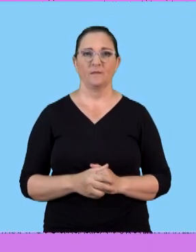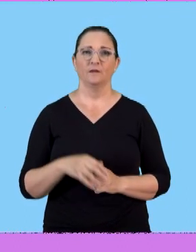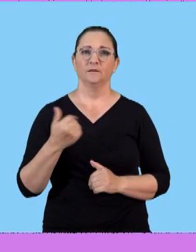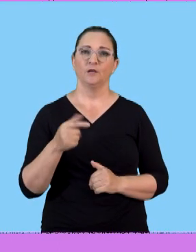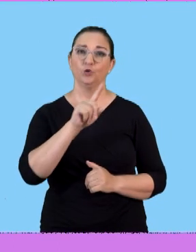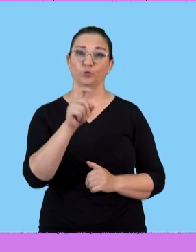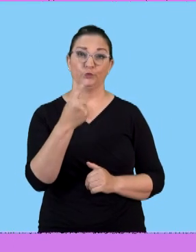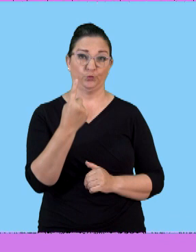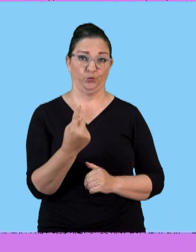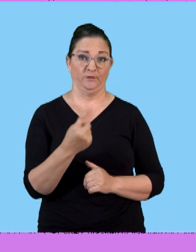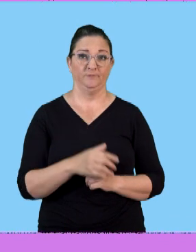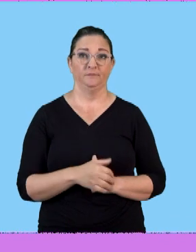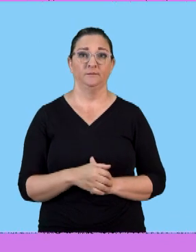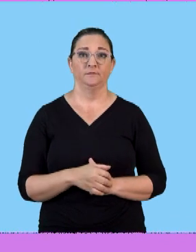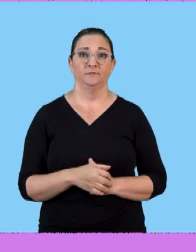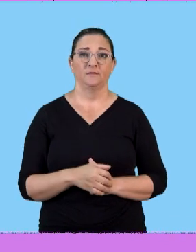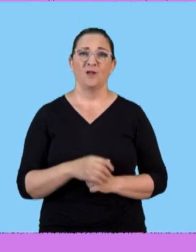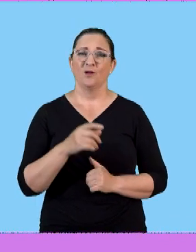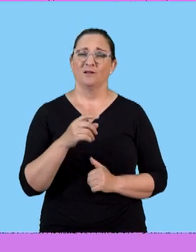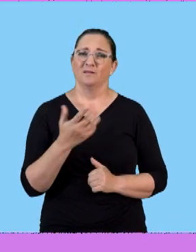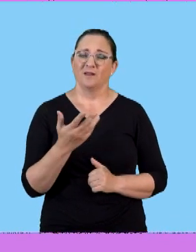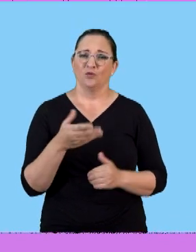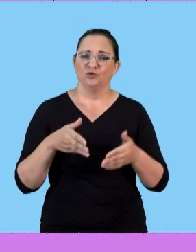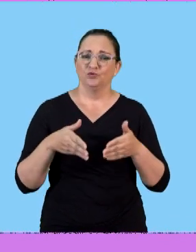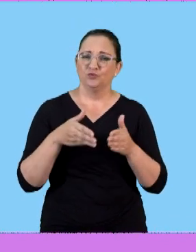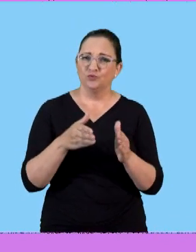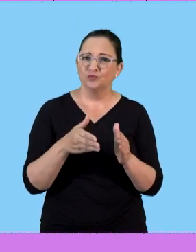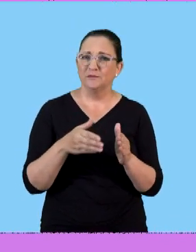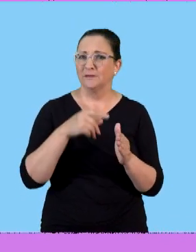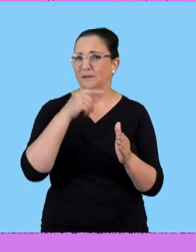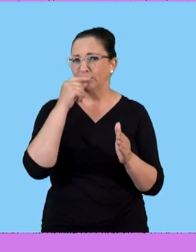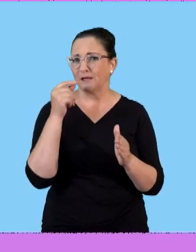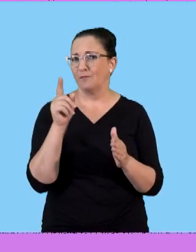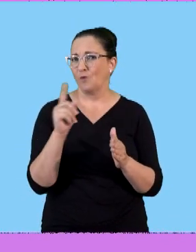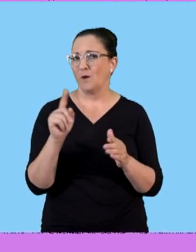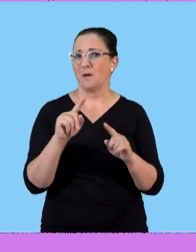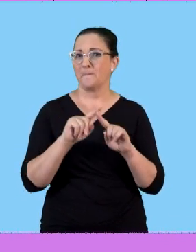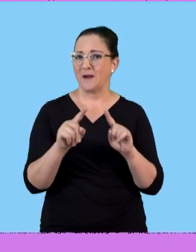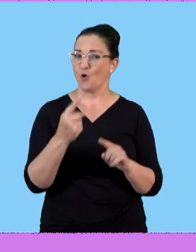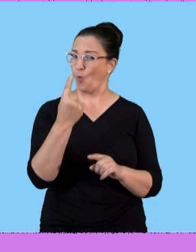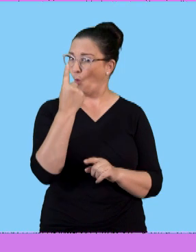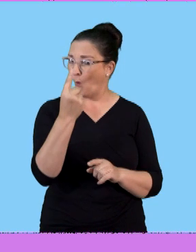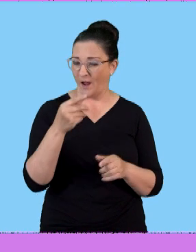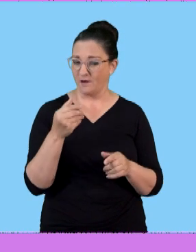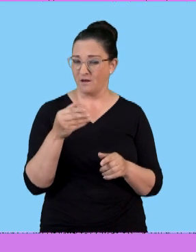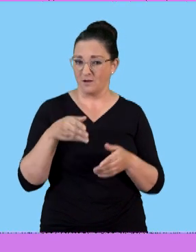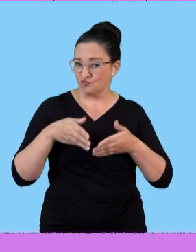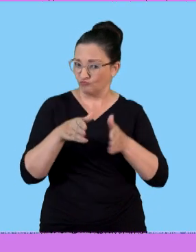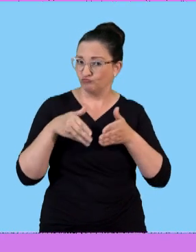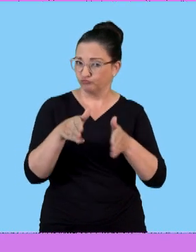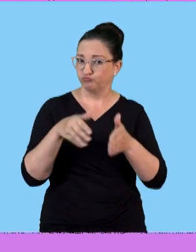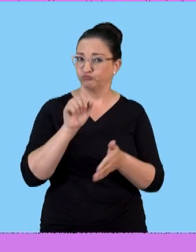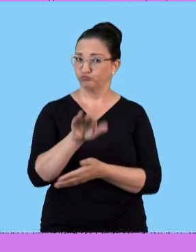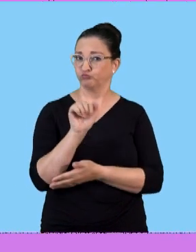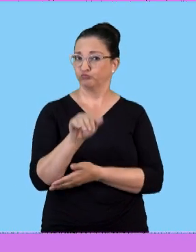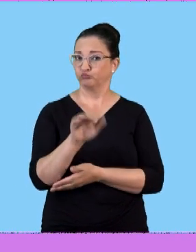number 1, it says, what do we call streets that only flow in one direction? All right. So what